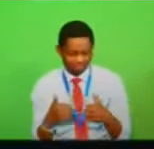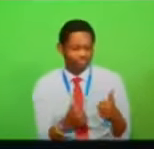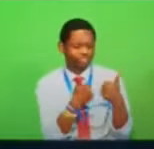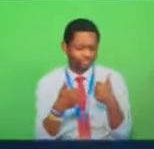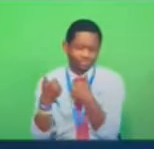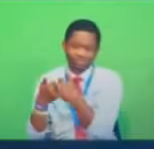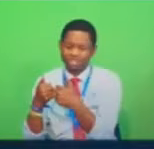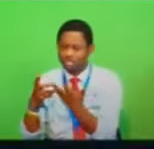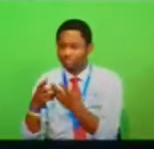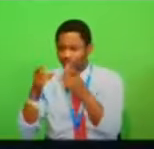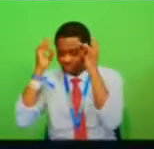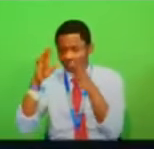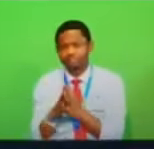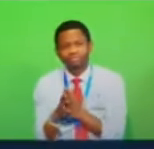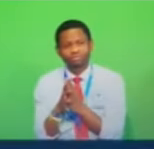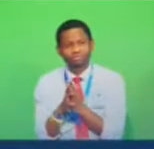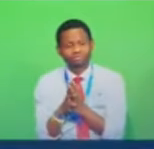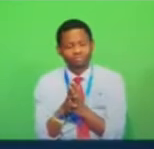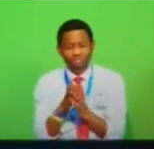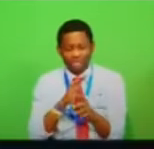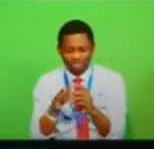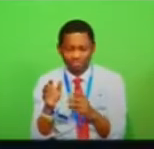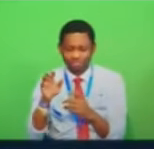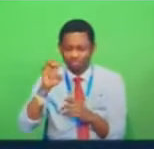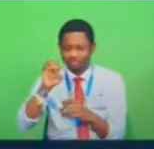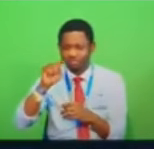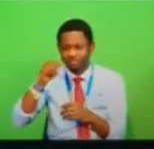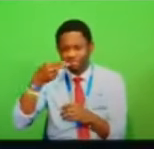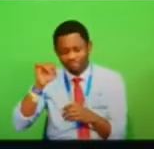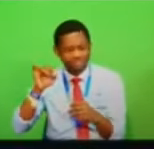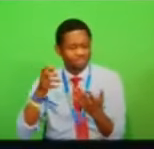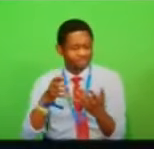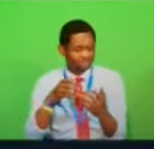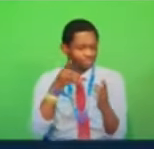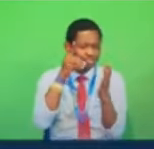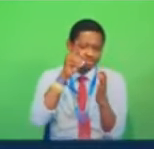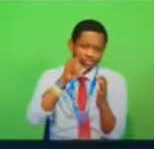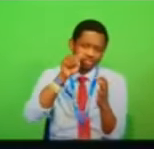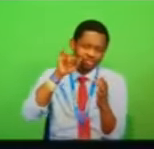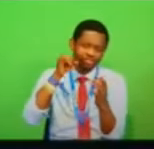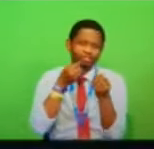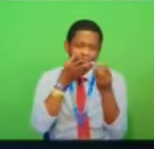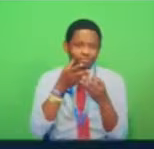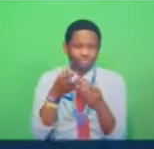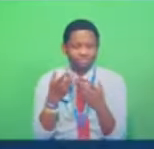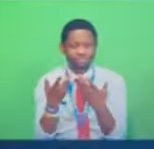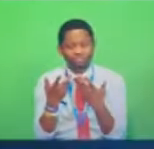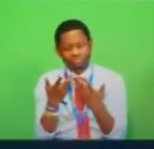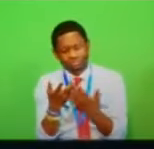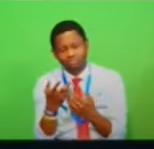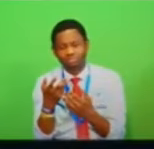and potential threats. Ethical concerns surrounding data privacy, algorithm bias. That is,